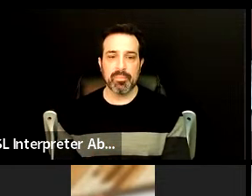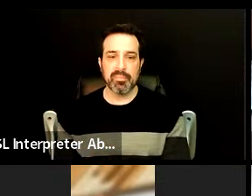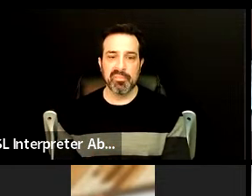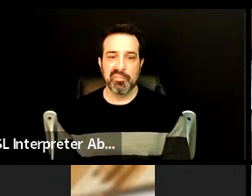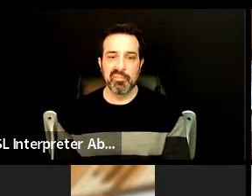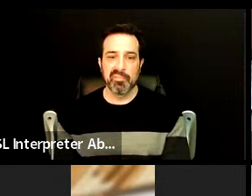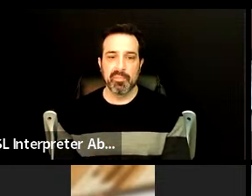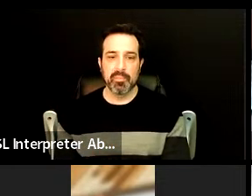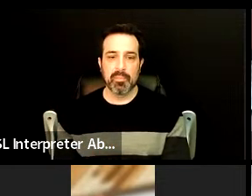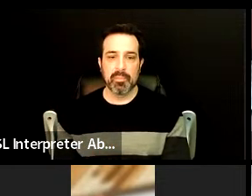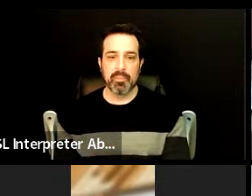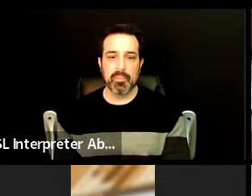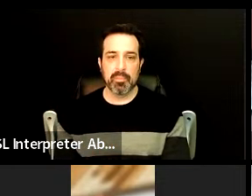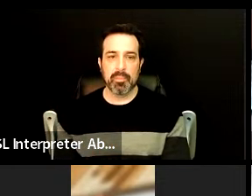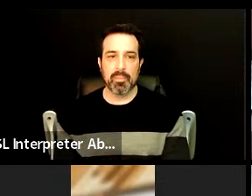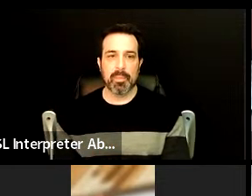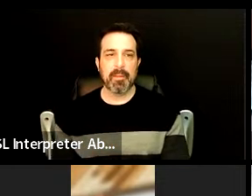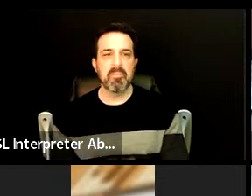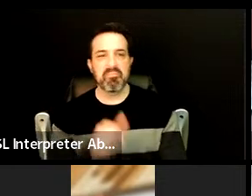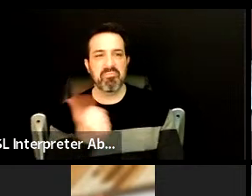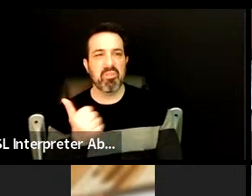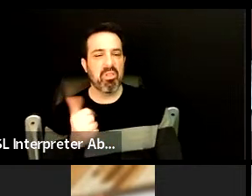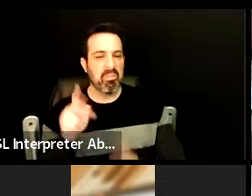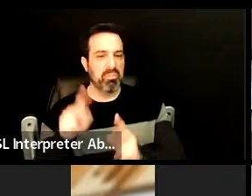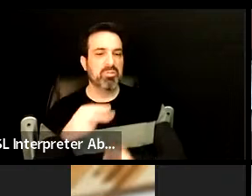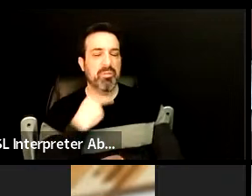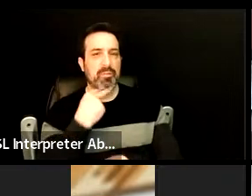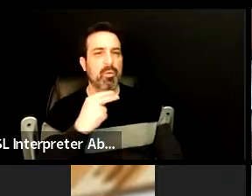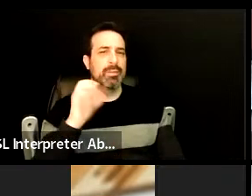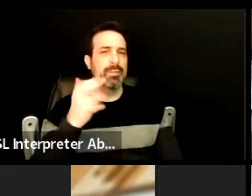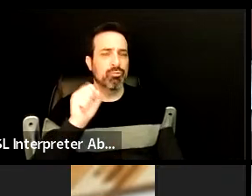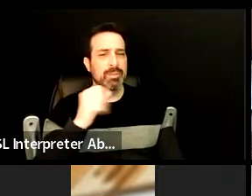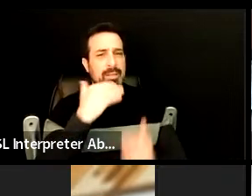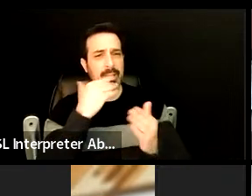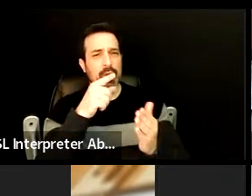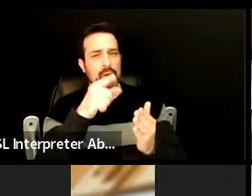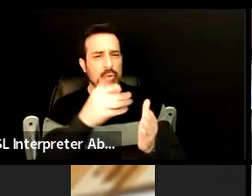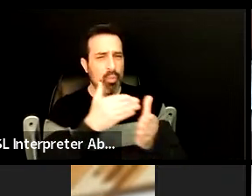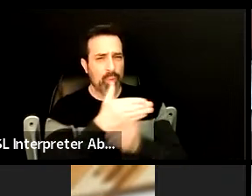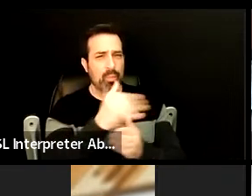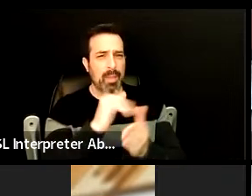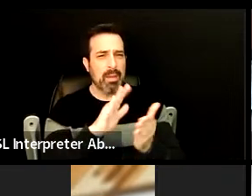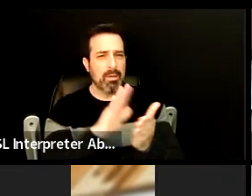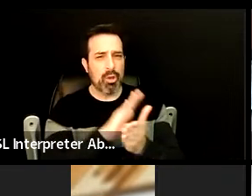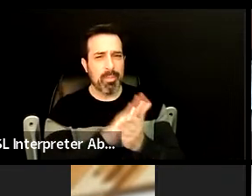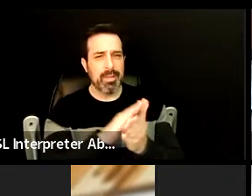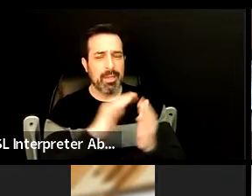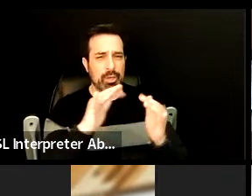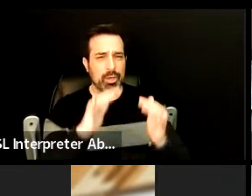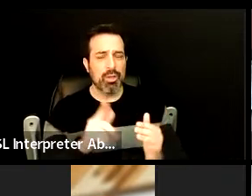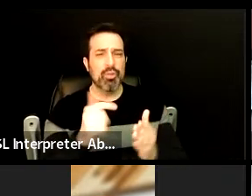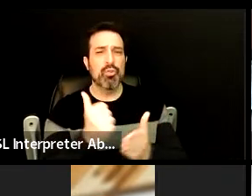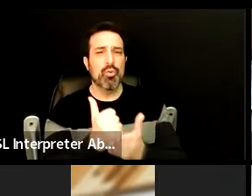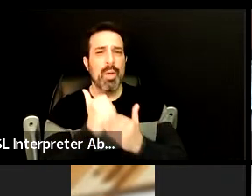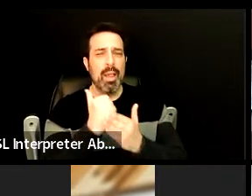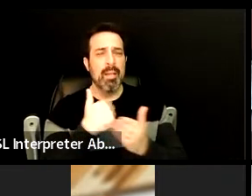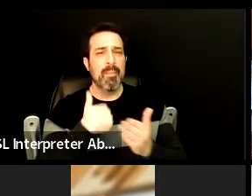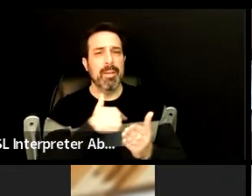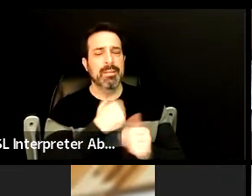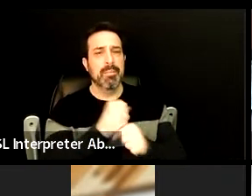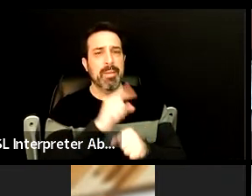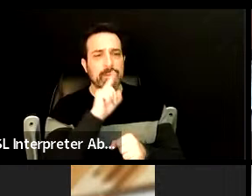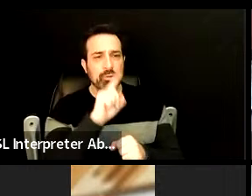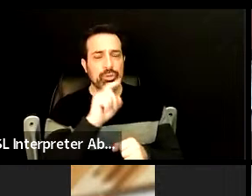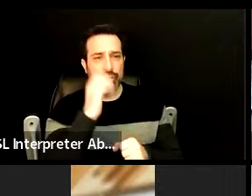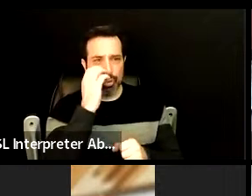you're going through all of this documentation, will you please help us a little bit by making